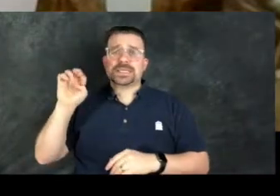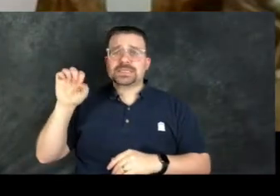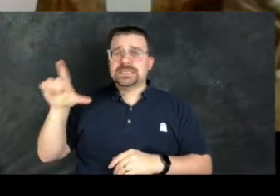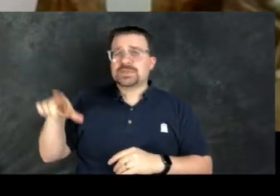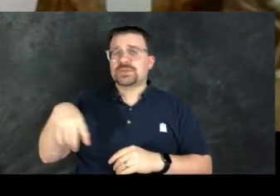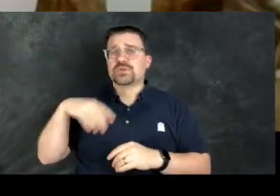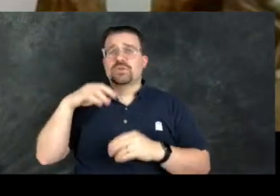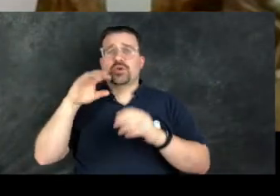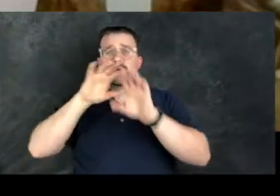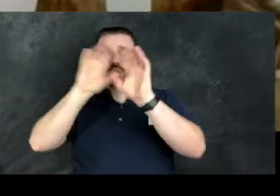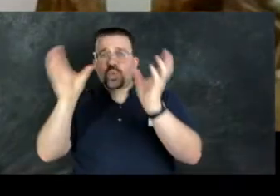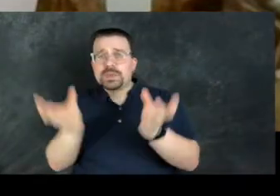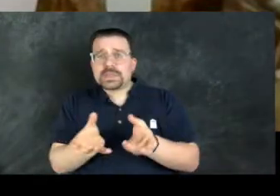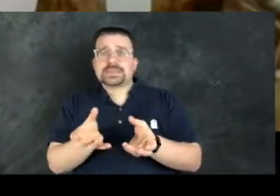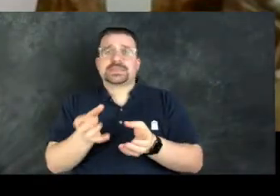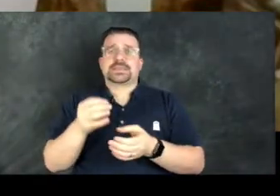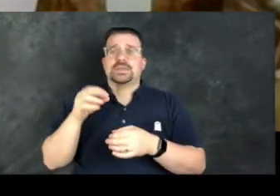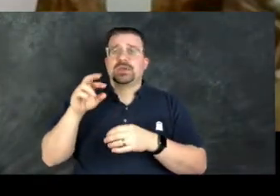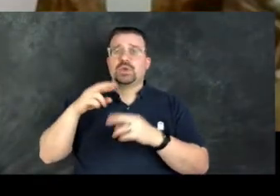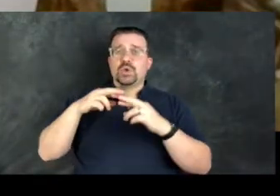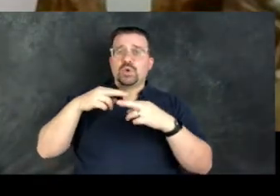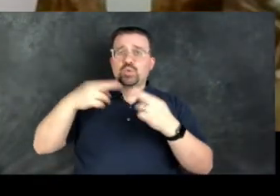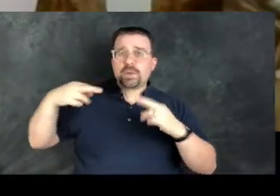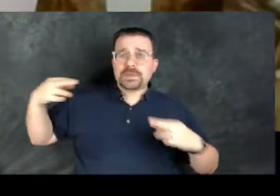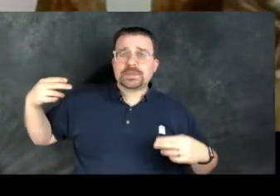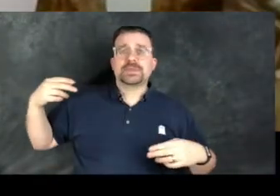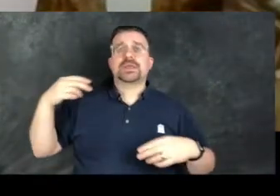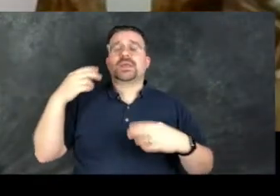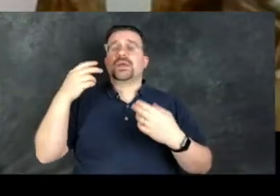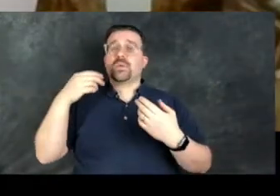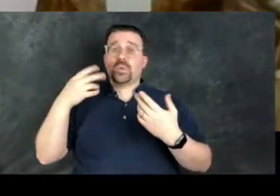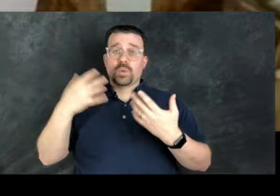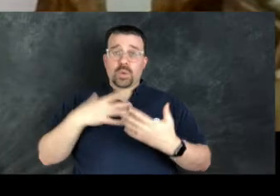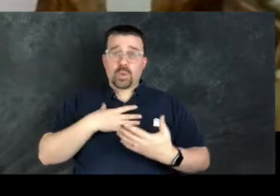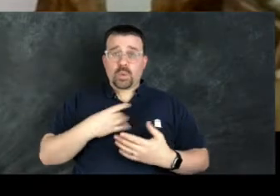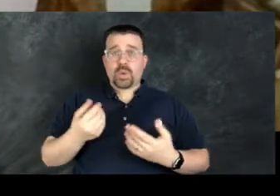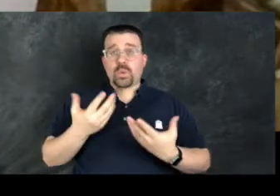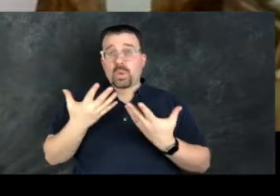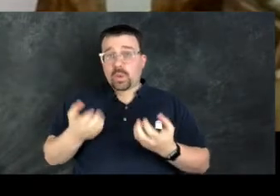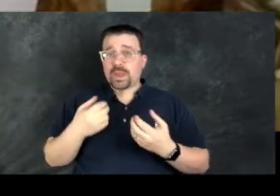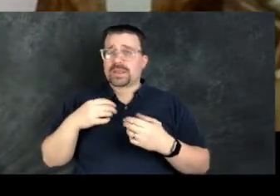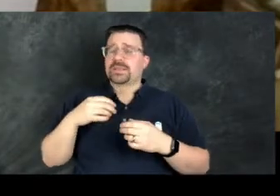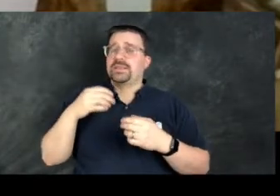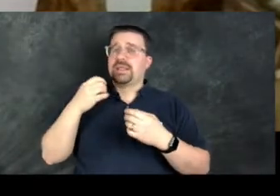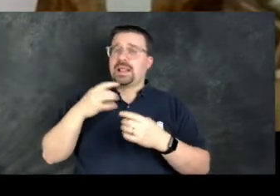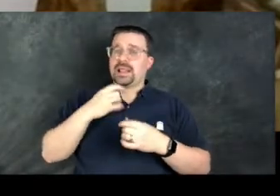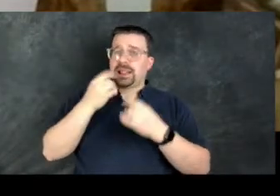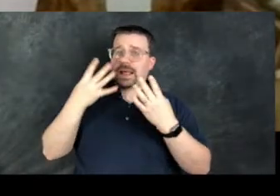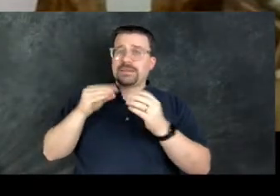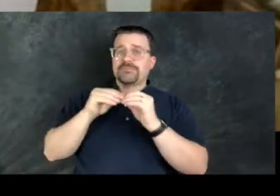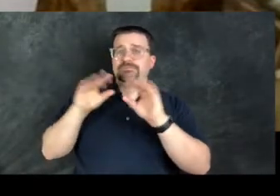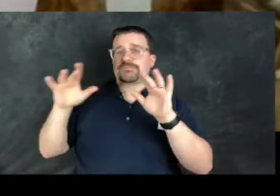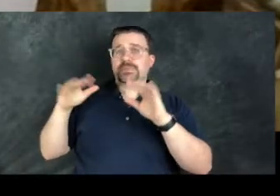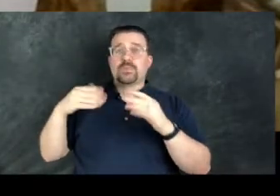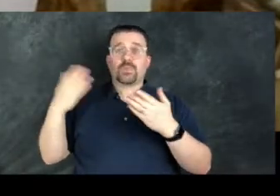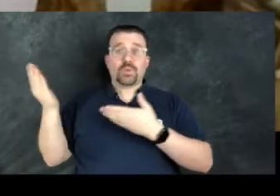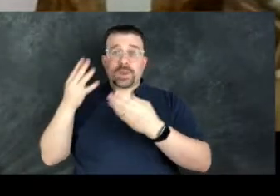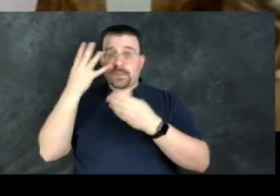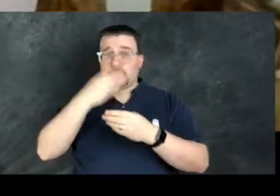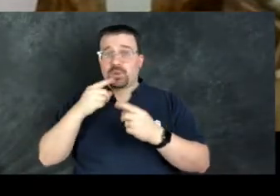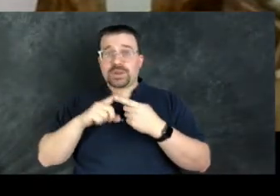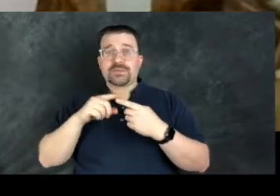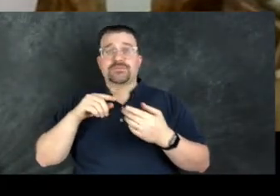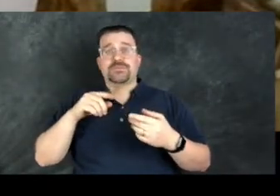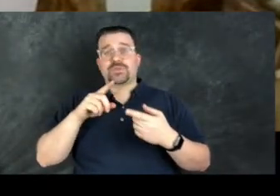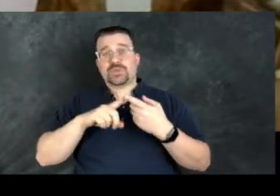and ribbons. We want to lighten the darkness around us, bring beauty to the ugliness that wears us down. We